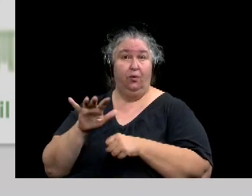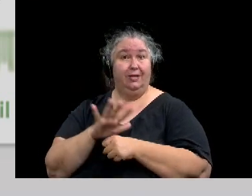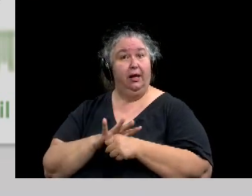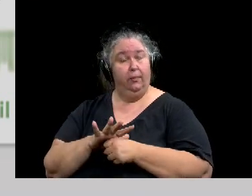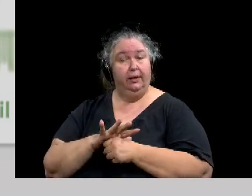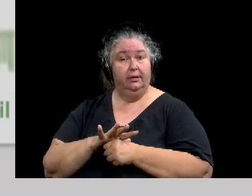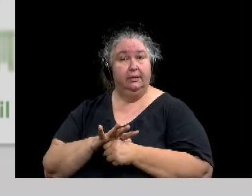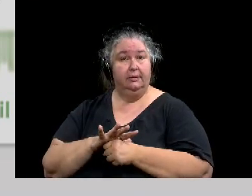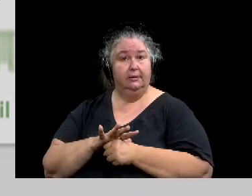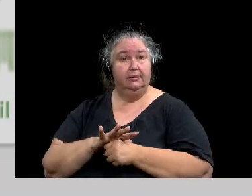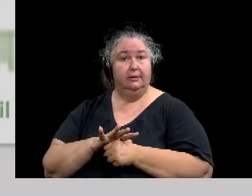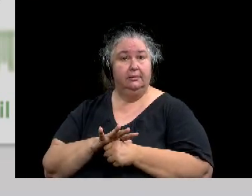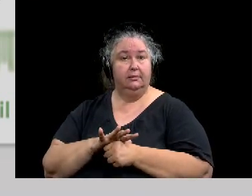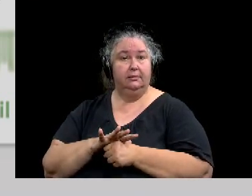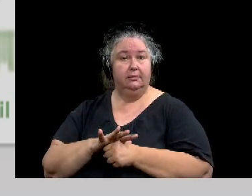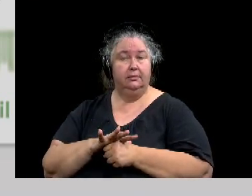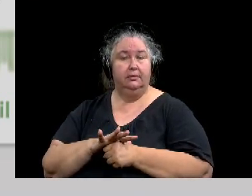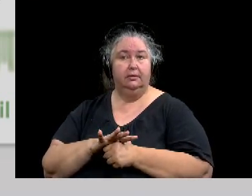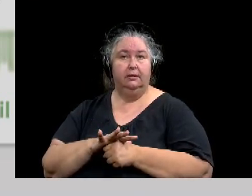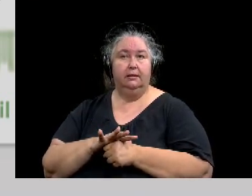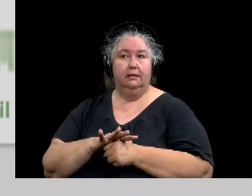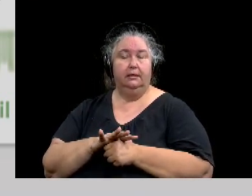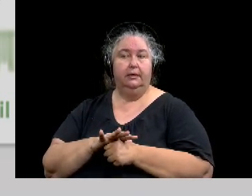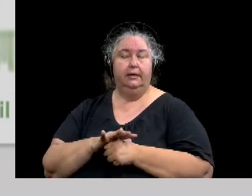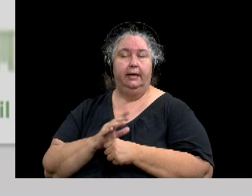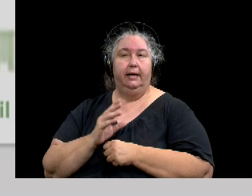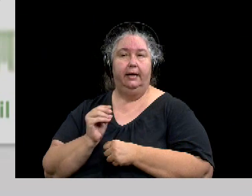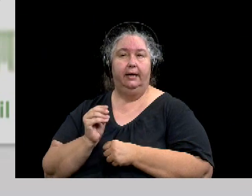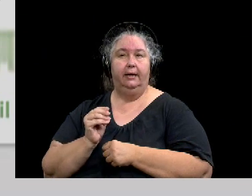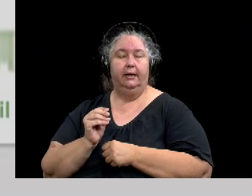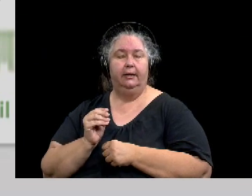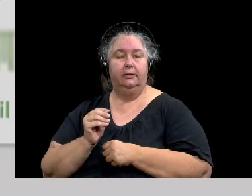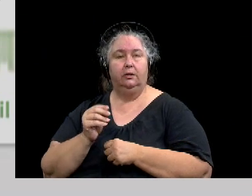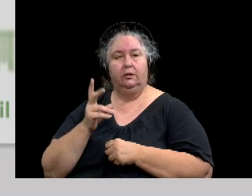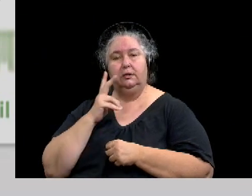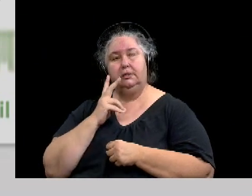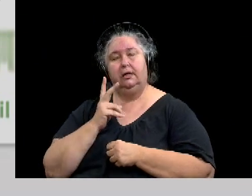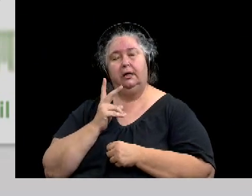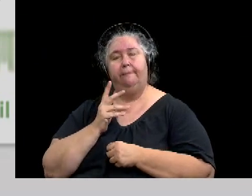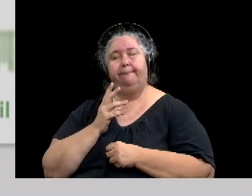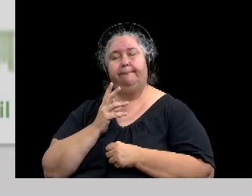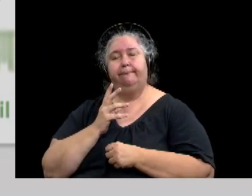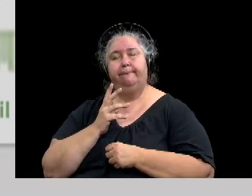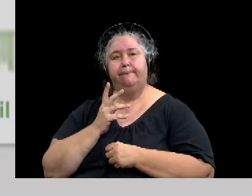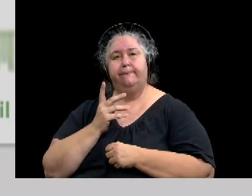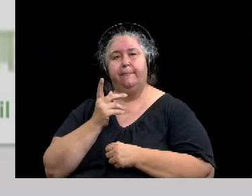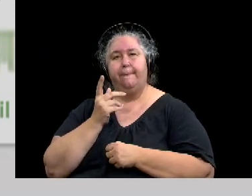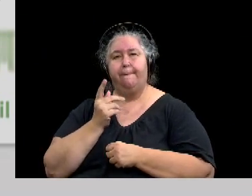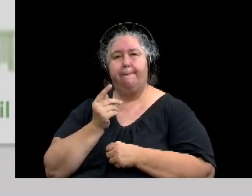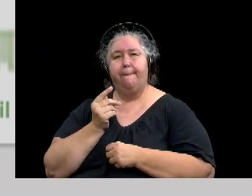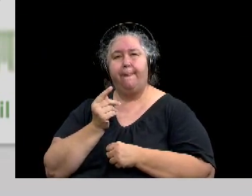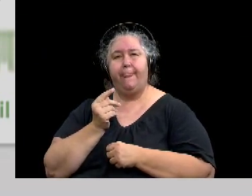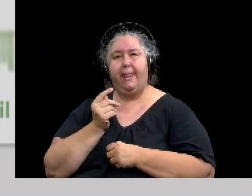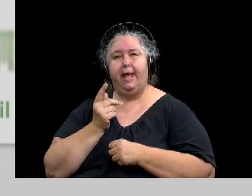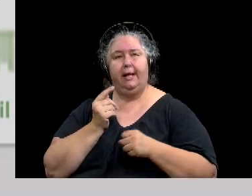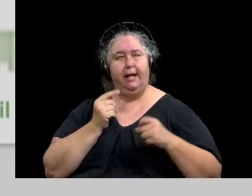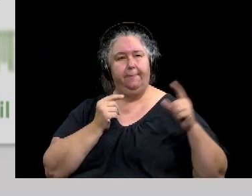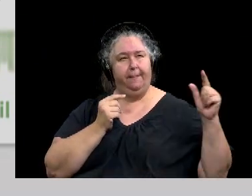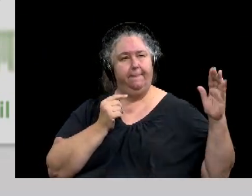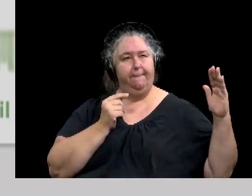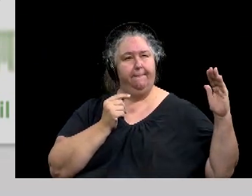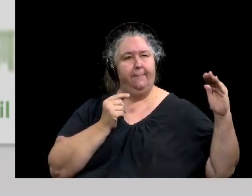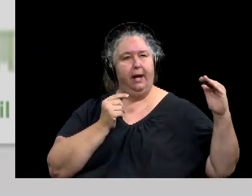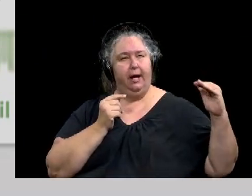areas. And then you see a little bit of a return towards